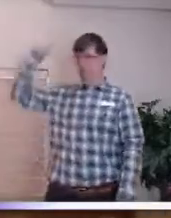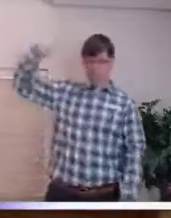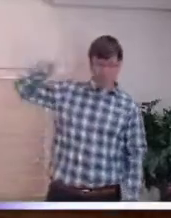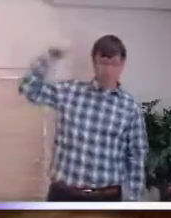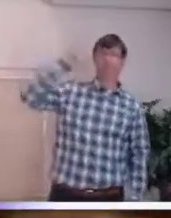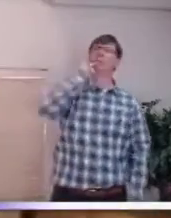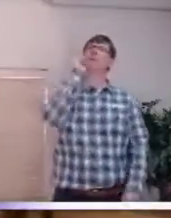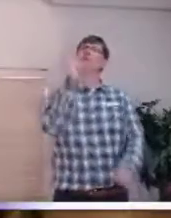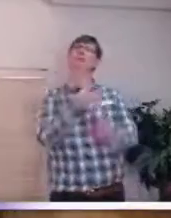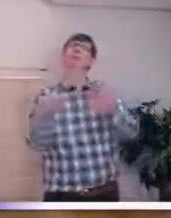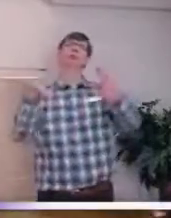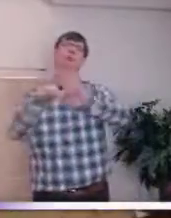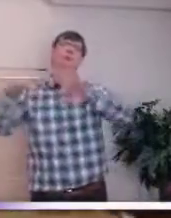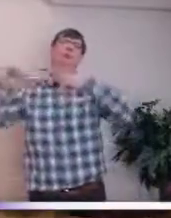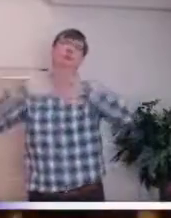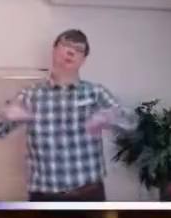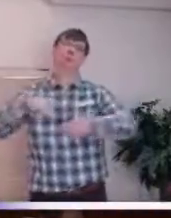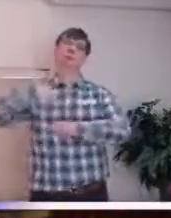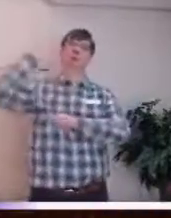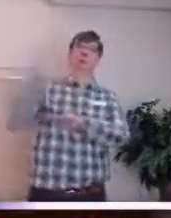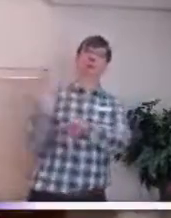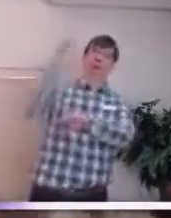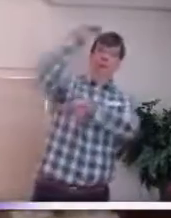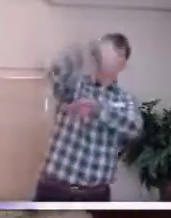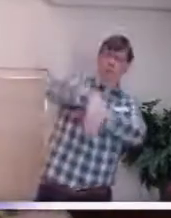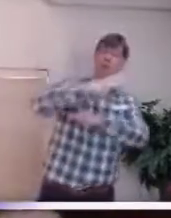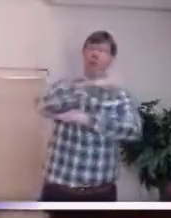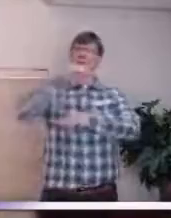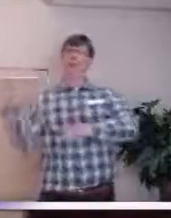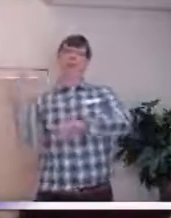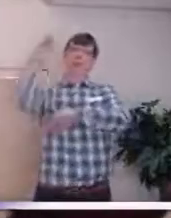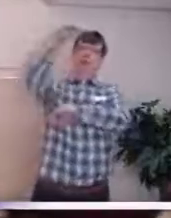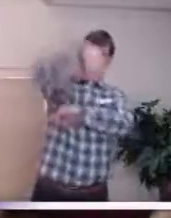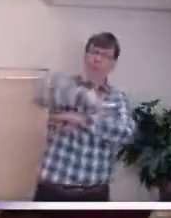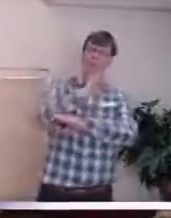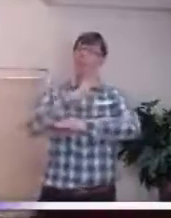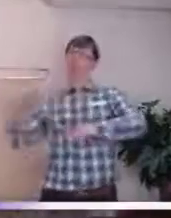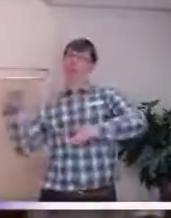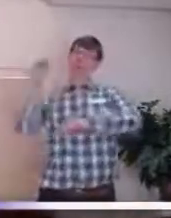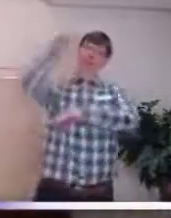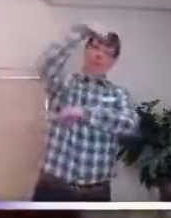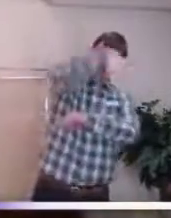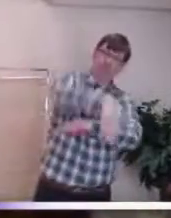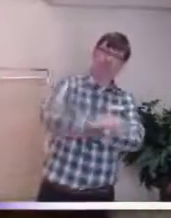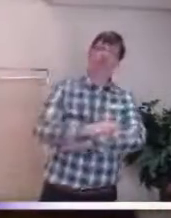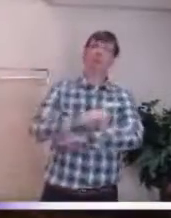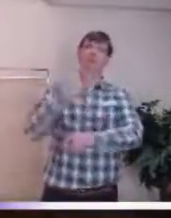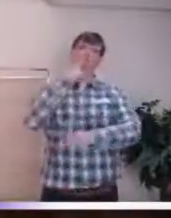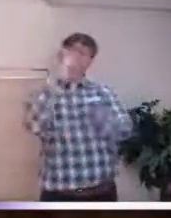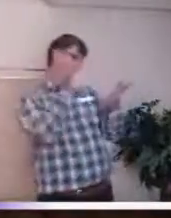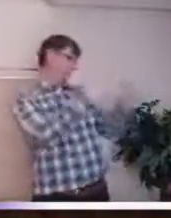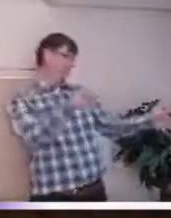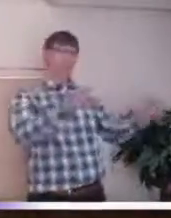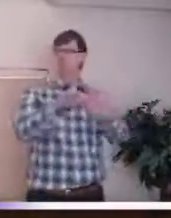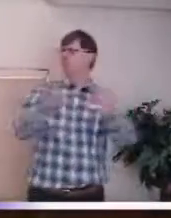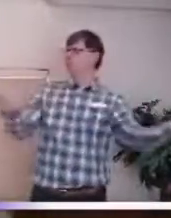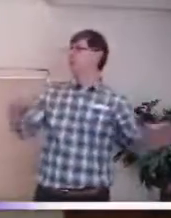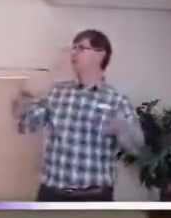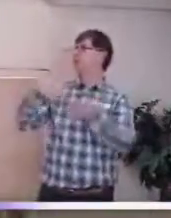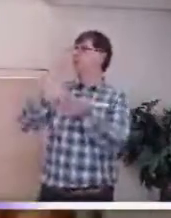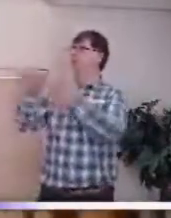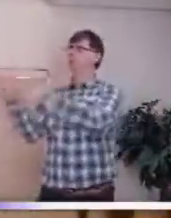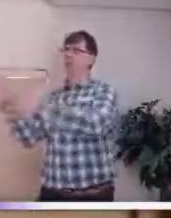Insanity is doing the same things over and over and over, expecting a different result,